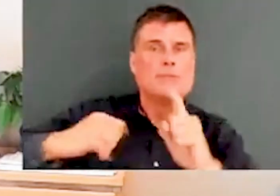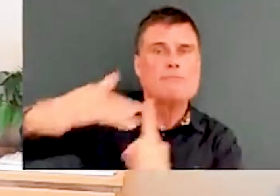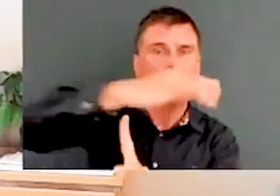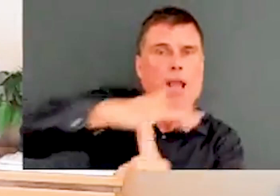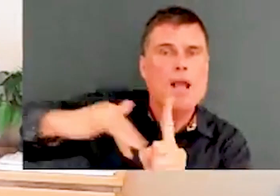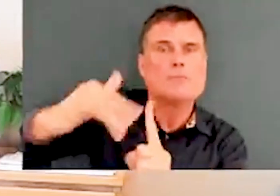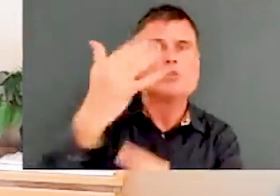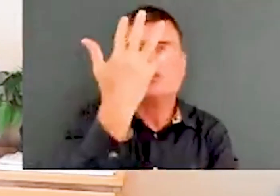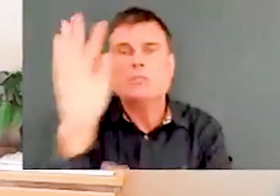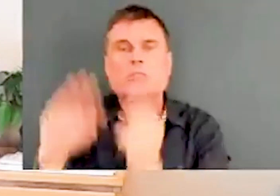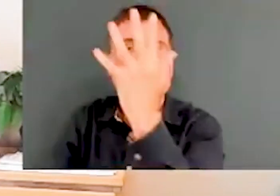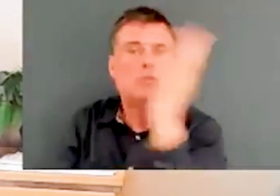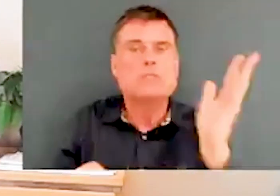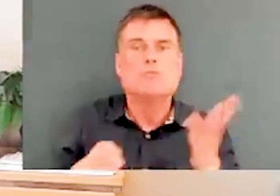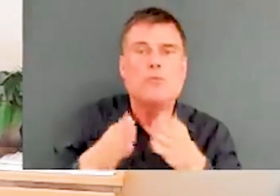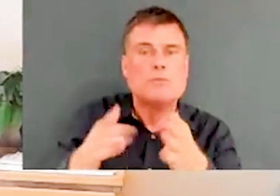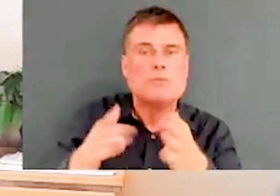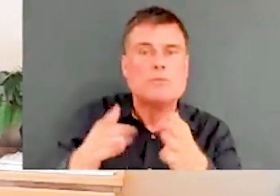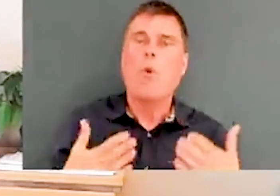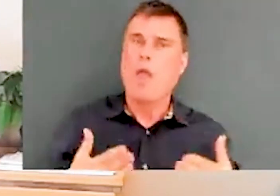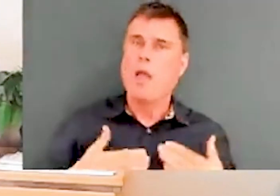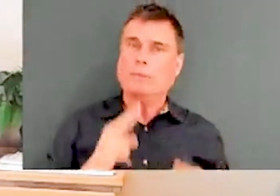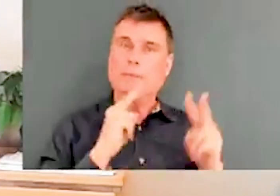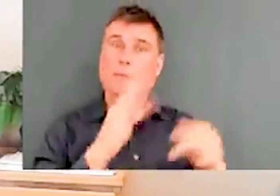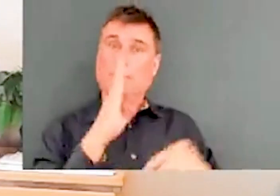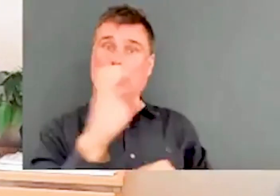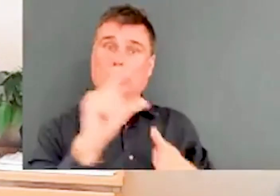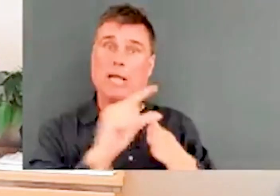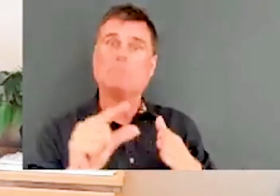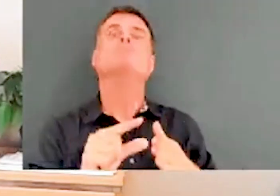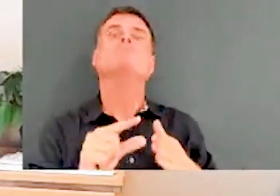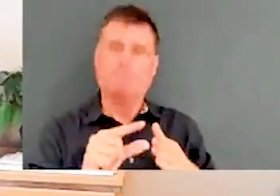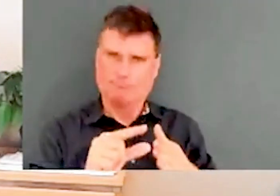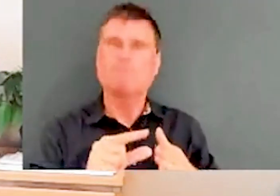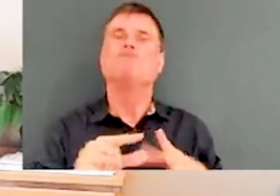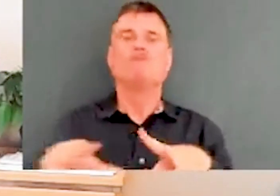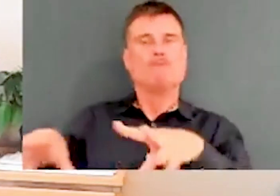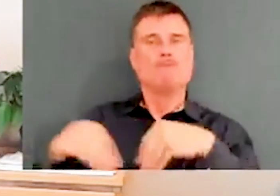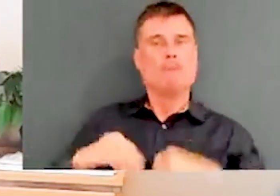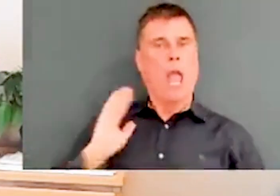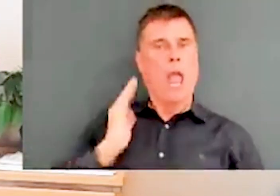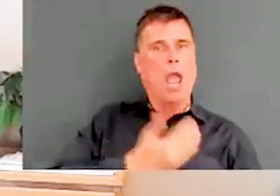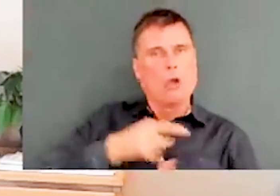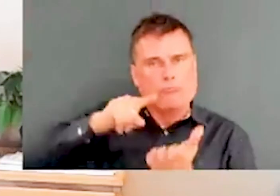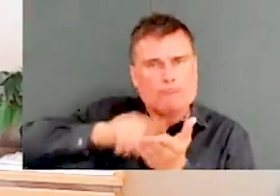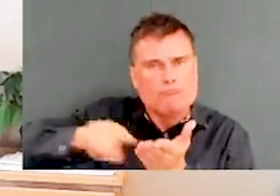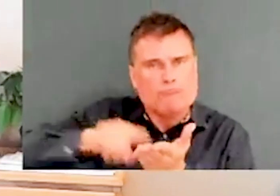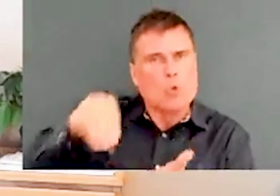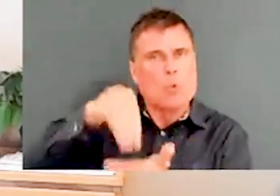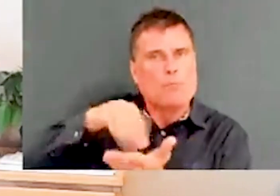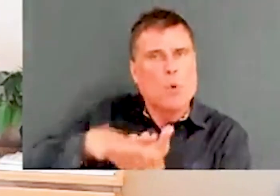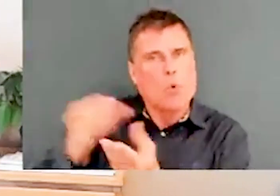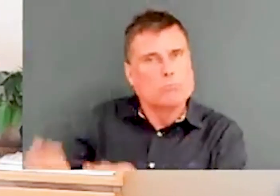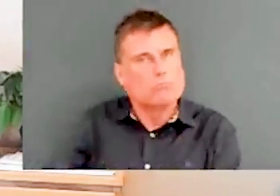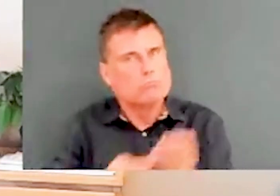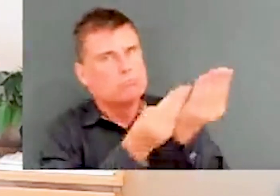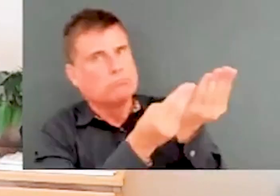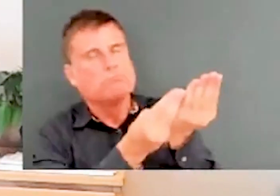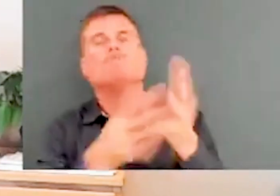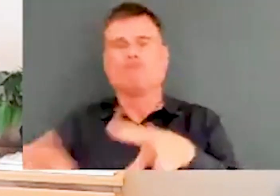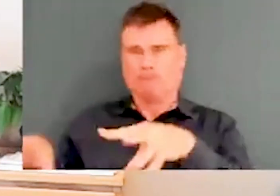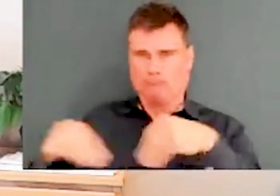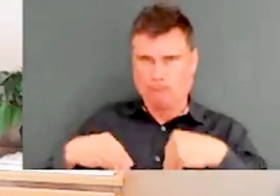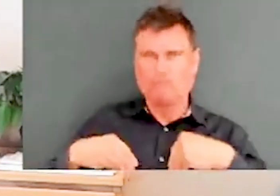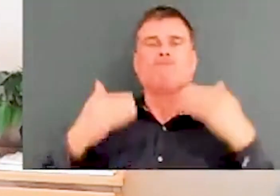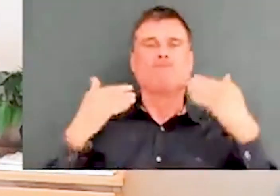It is reforming the royalty system to address these issues. The changes announced today are major steps to overhaul BC's outdated